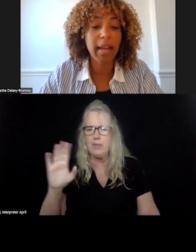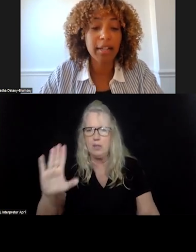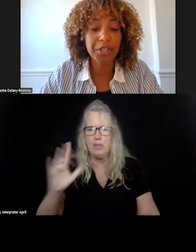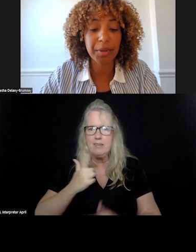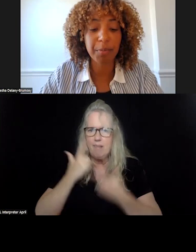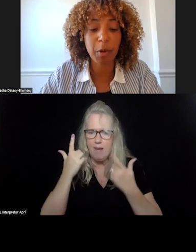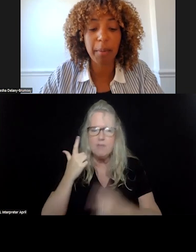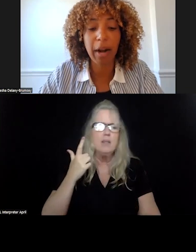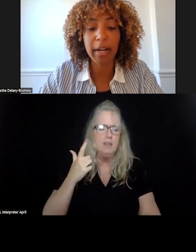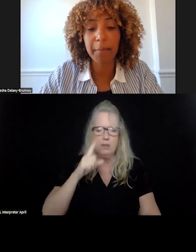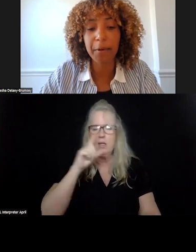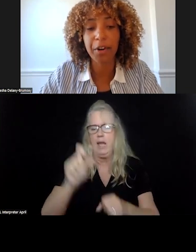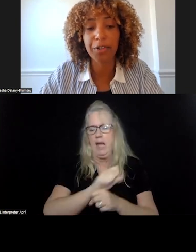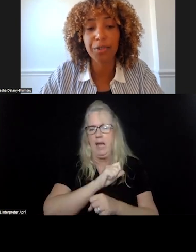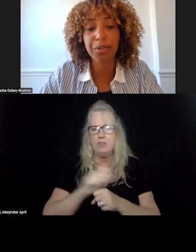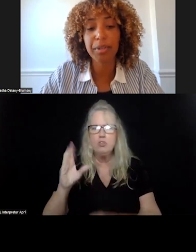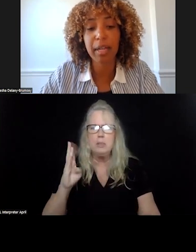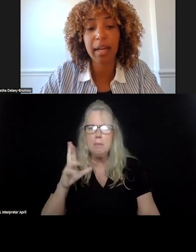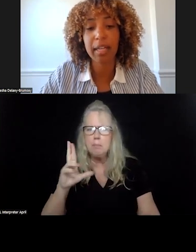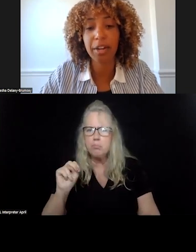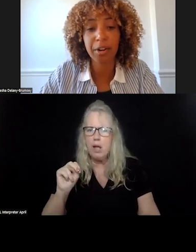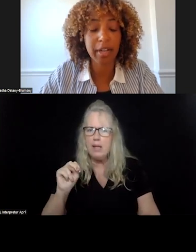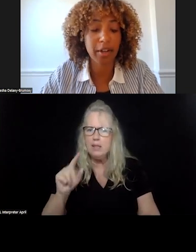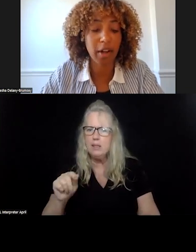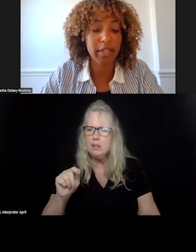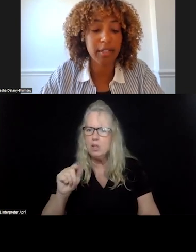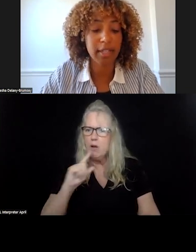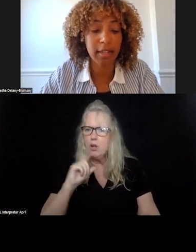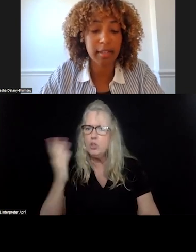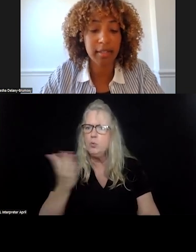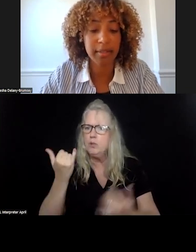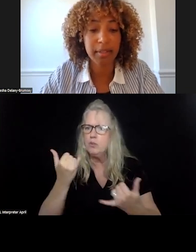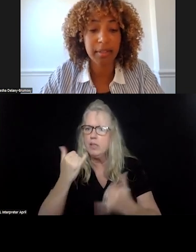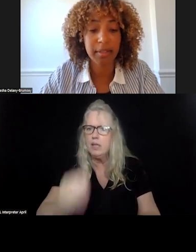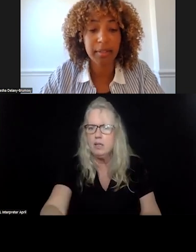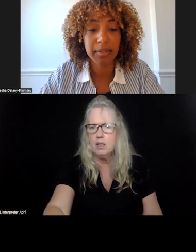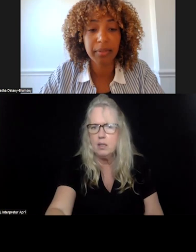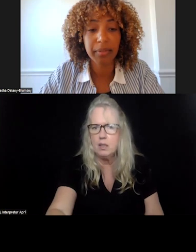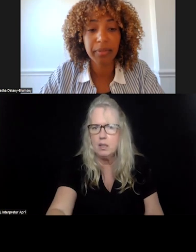And actually, Brian Hepburn, are you here in the audience yet?